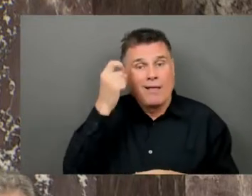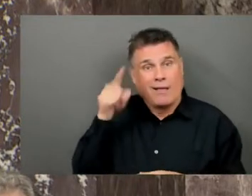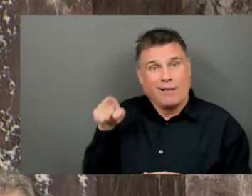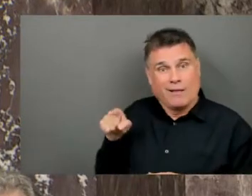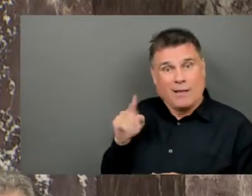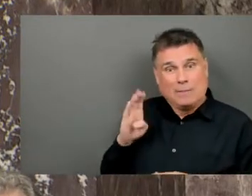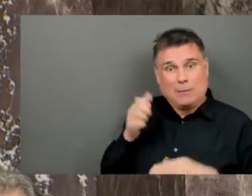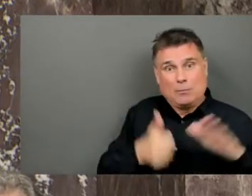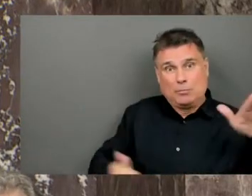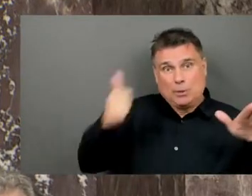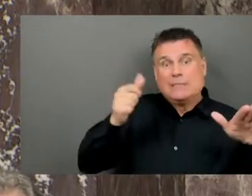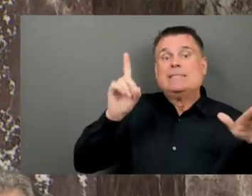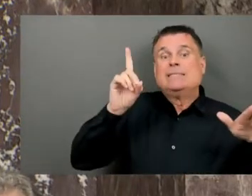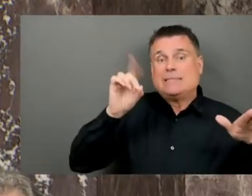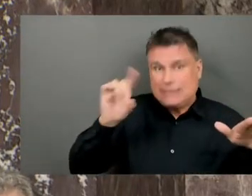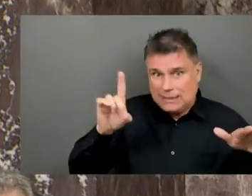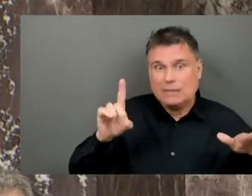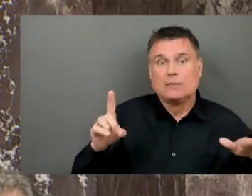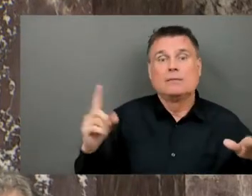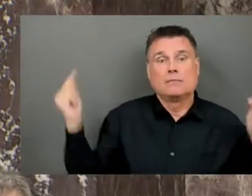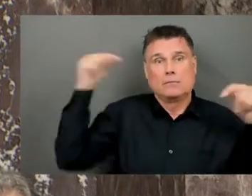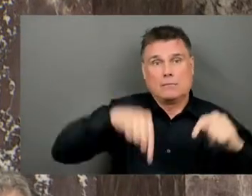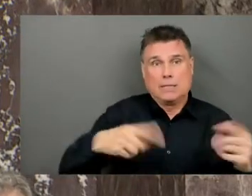hoping the AMS would show leadership, and then they did.